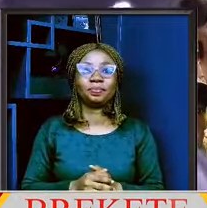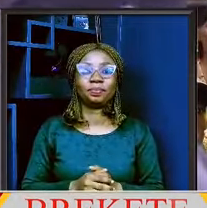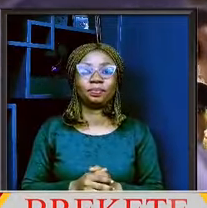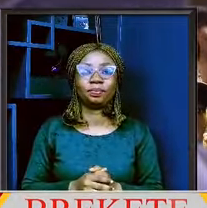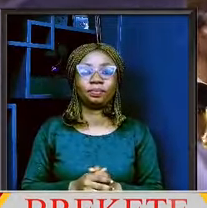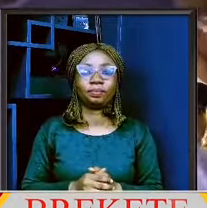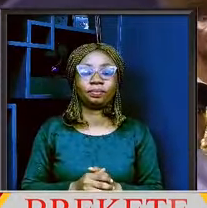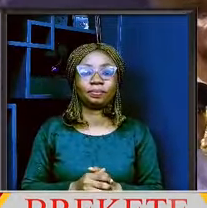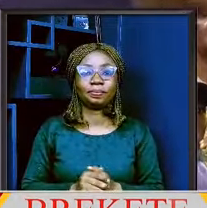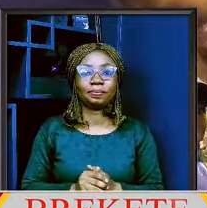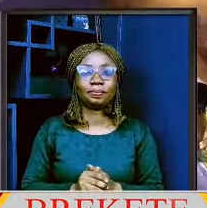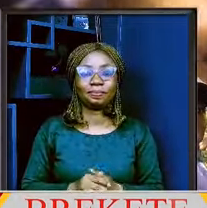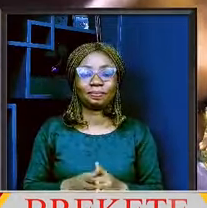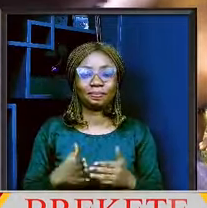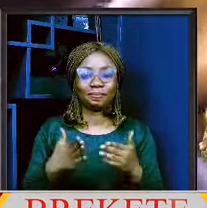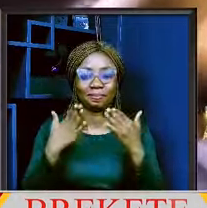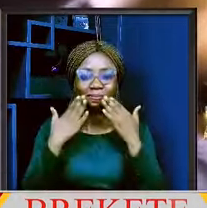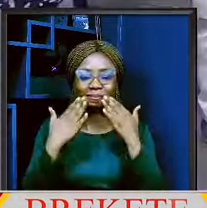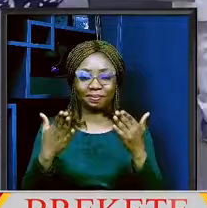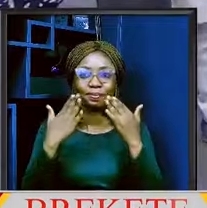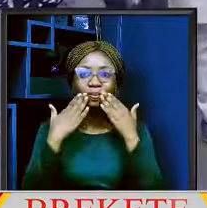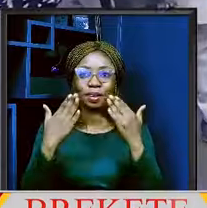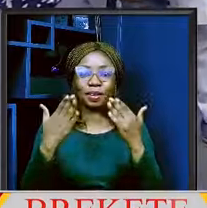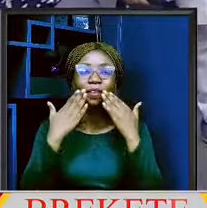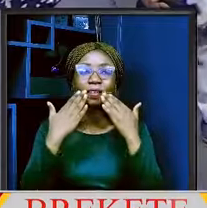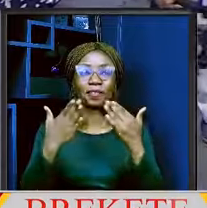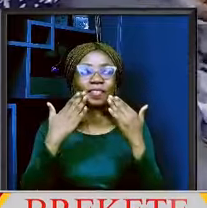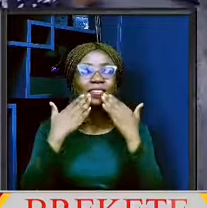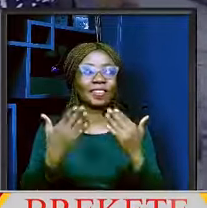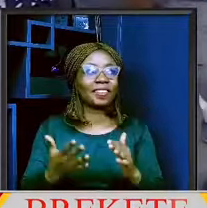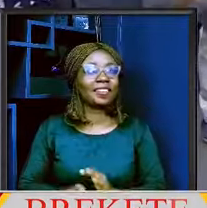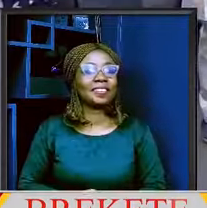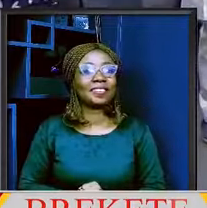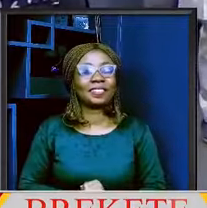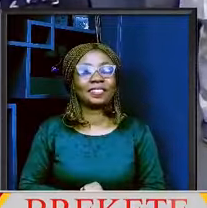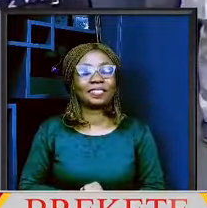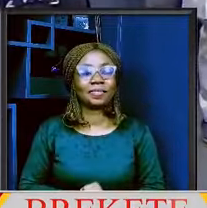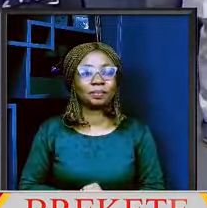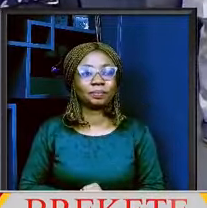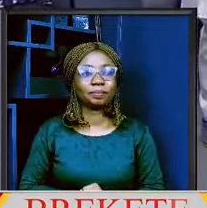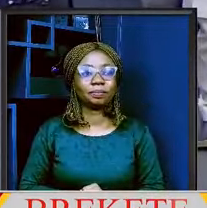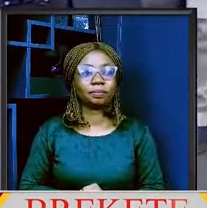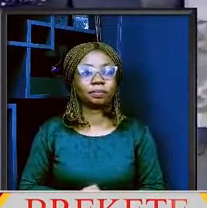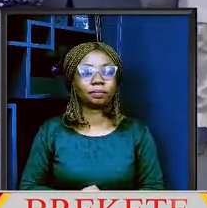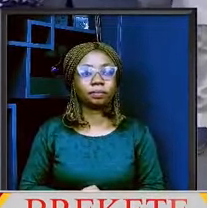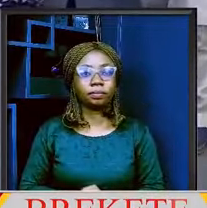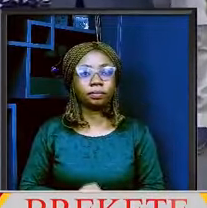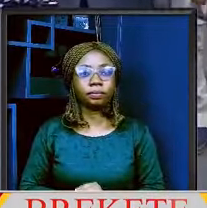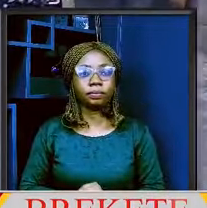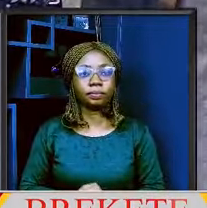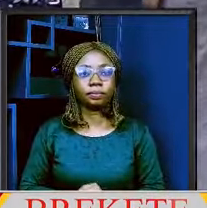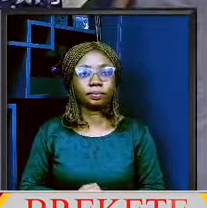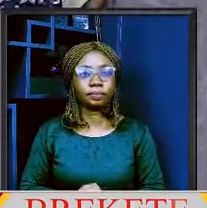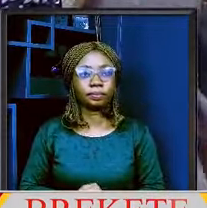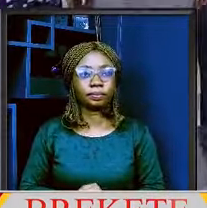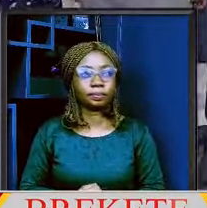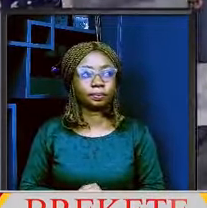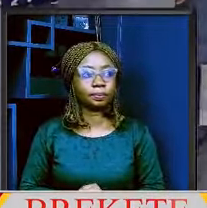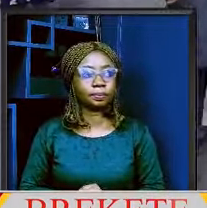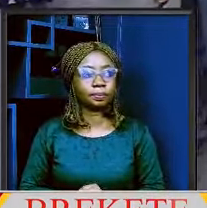Degree, yes. Thank you. Thank you so much, Ordinary President. Thank you. Thank